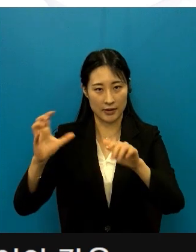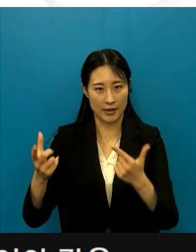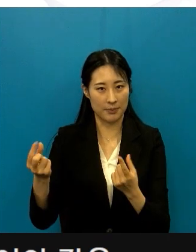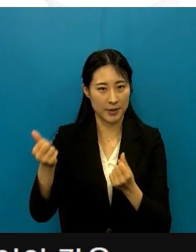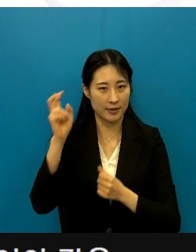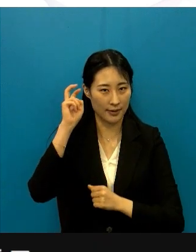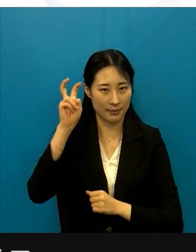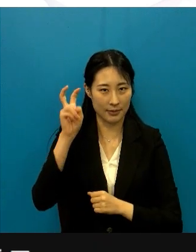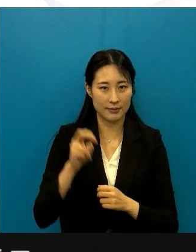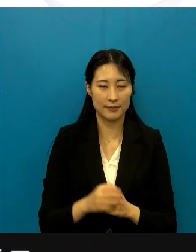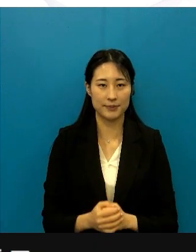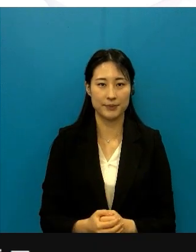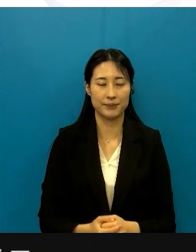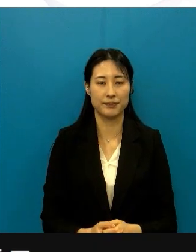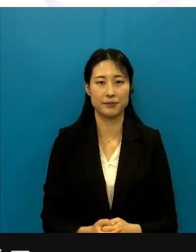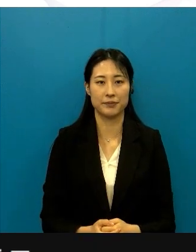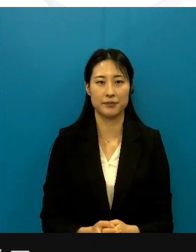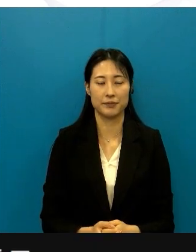It is important to